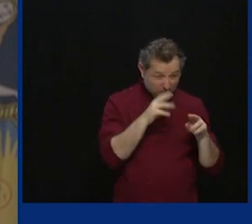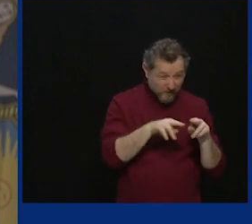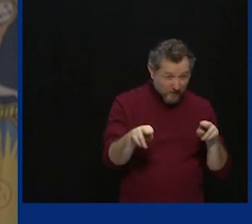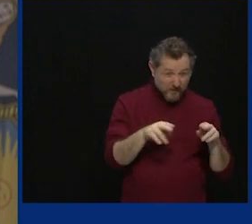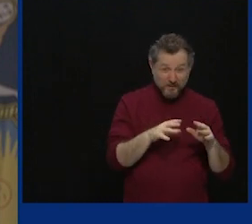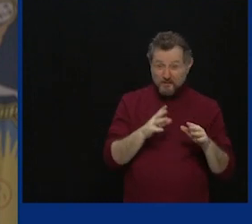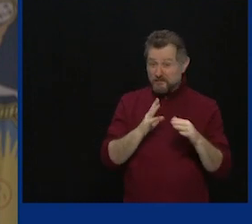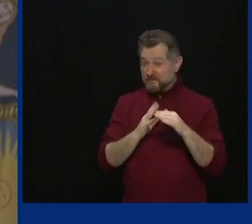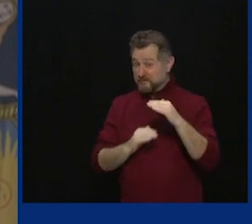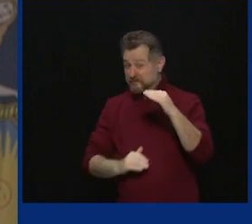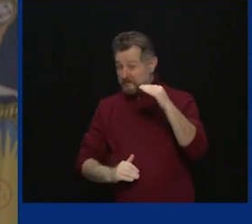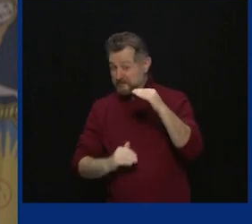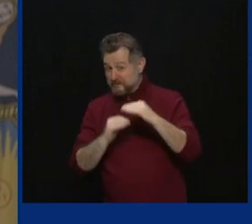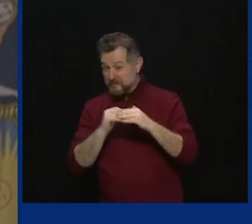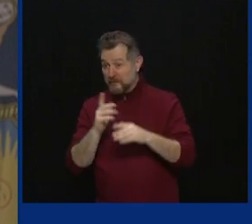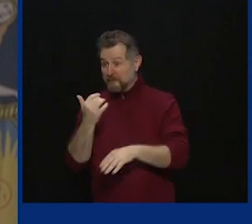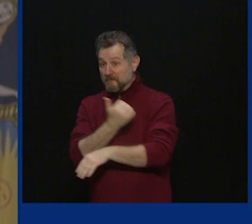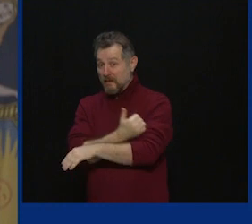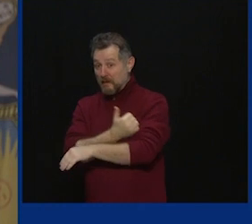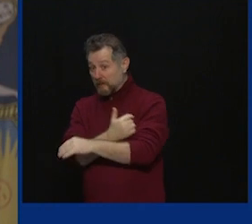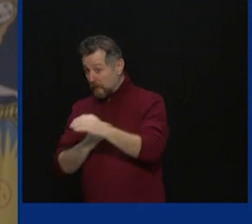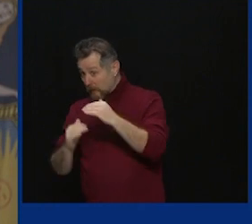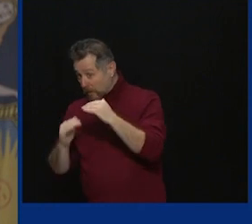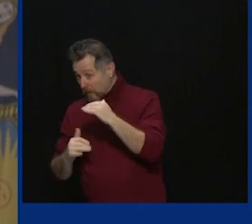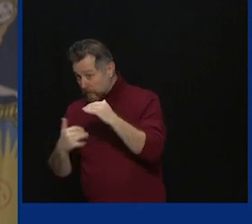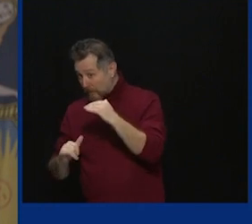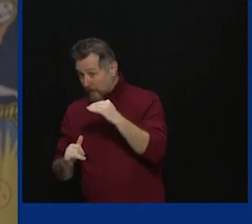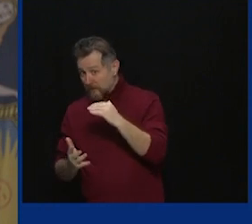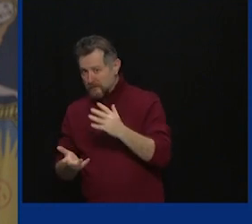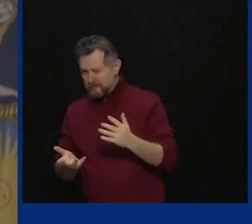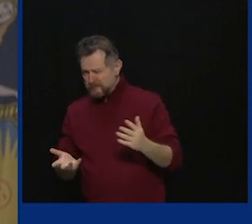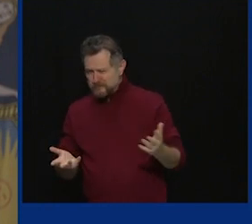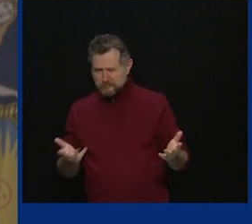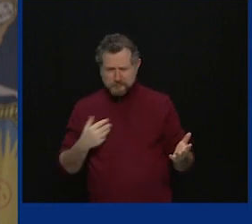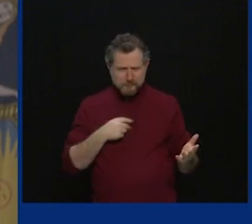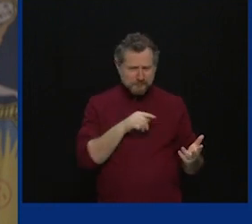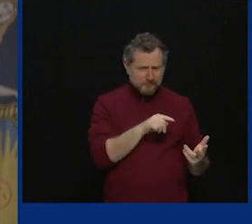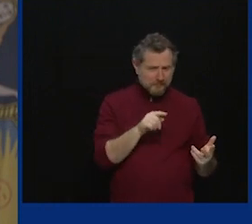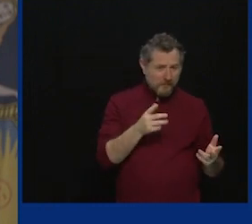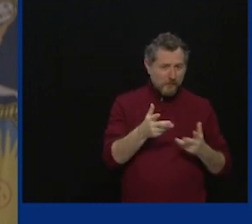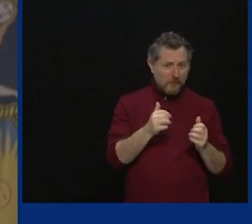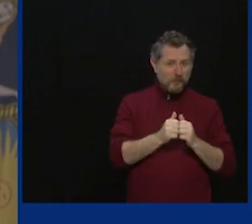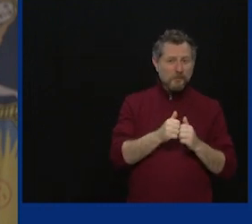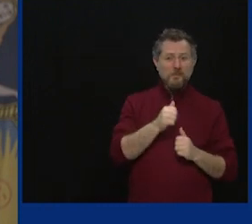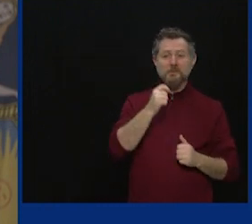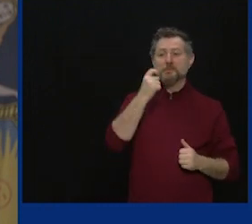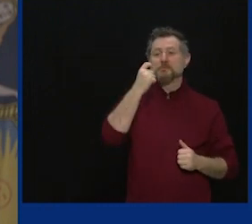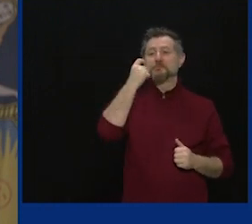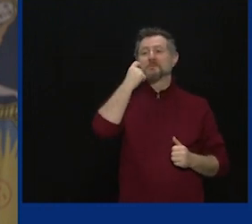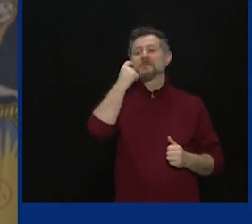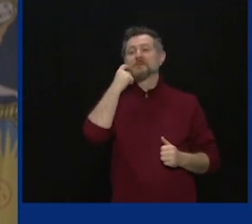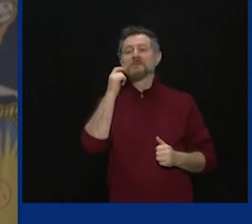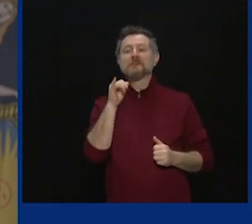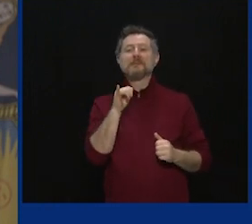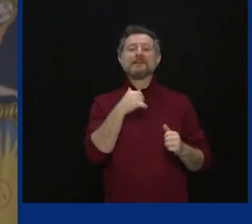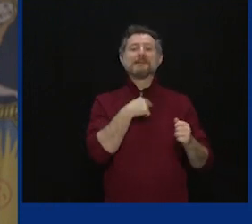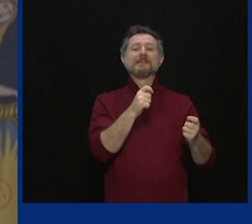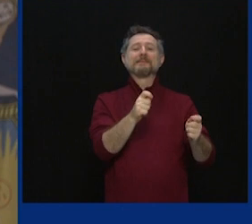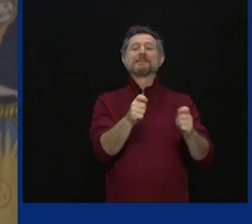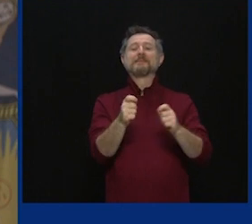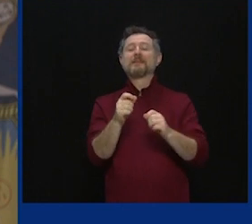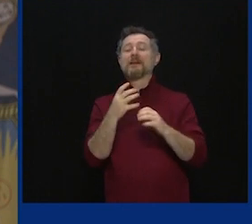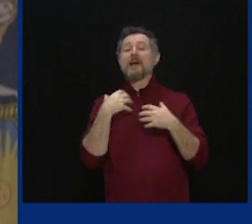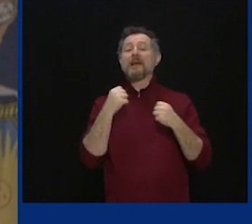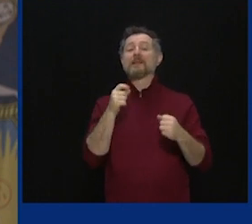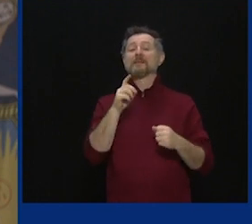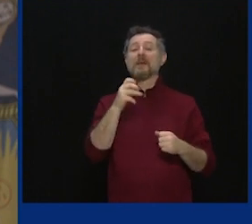cases continue to go up. And we're working with a newly constituted health department. I have tremendous confidence in Dr.